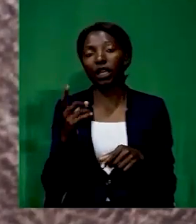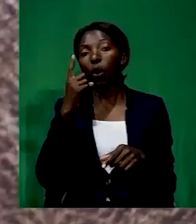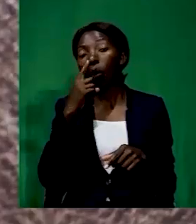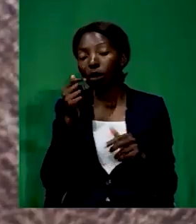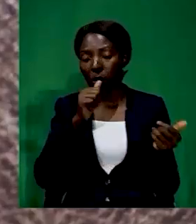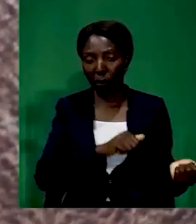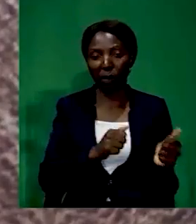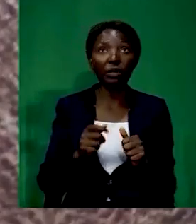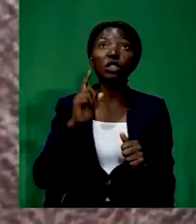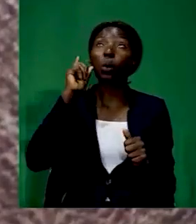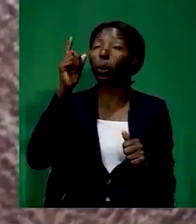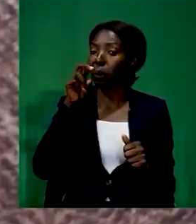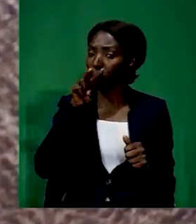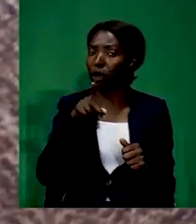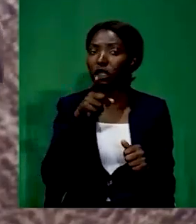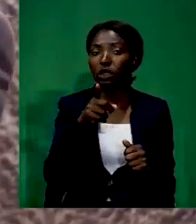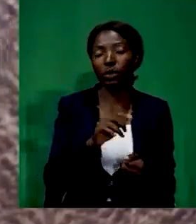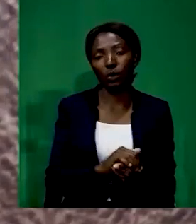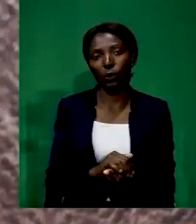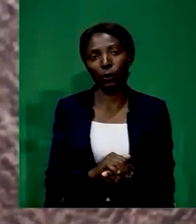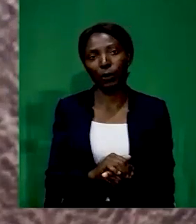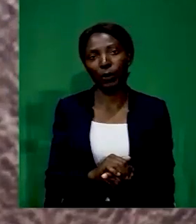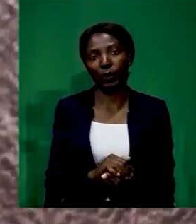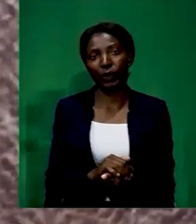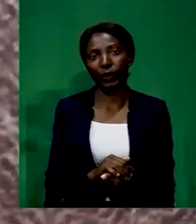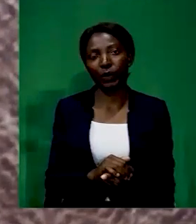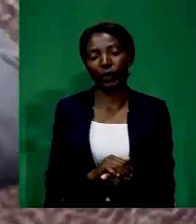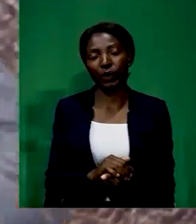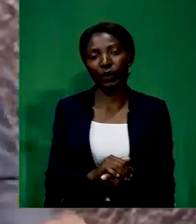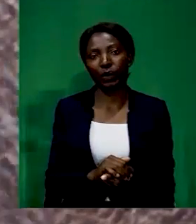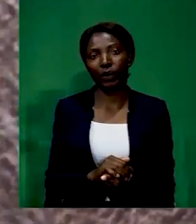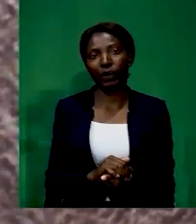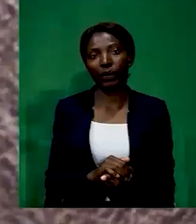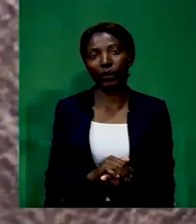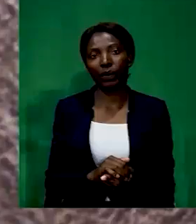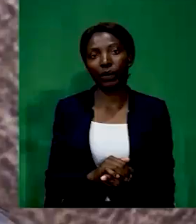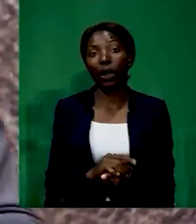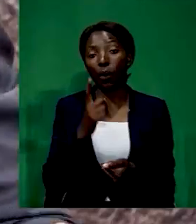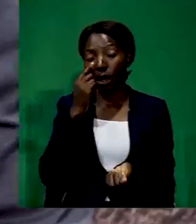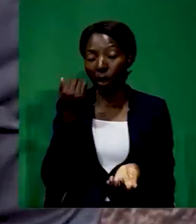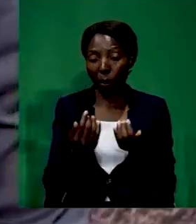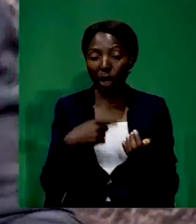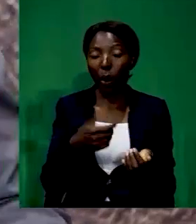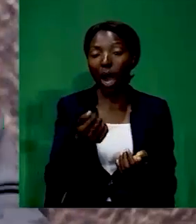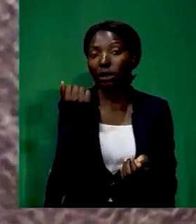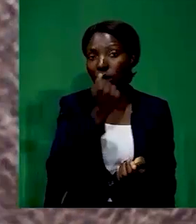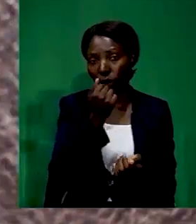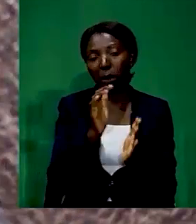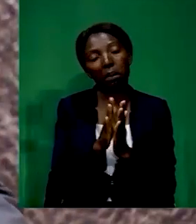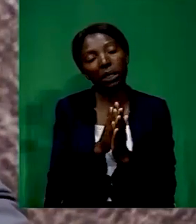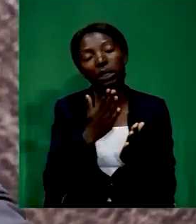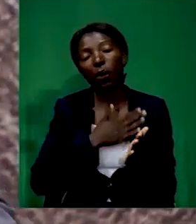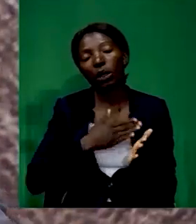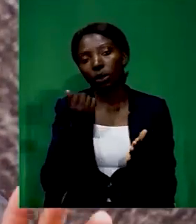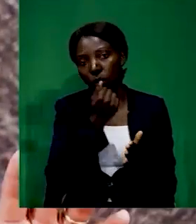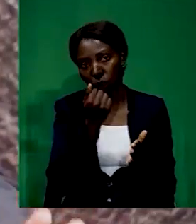testify to your baptism in the authority of the Godhead babatizwa mwana akaenda akanokumbira sauti akati ndipewo